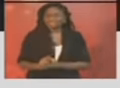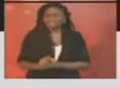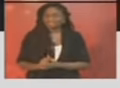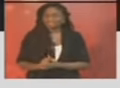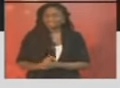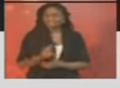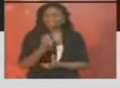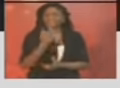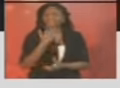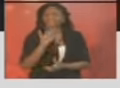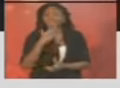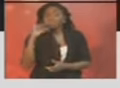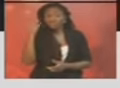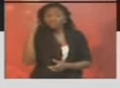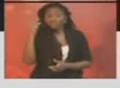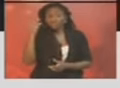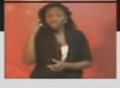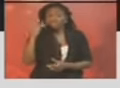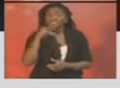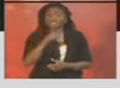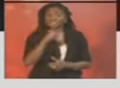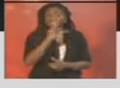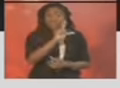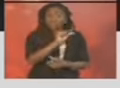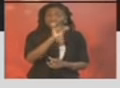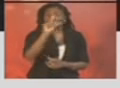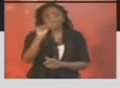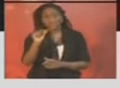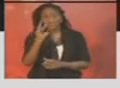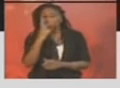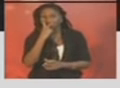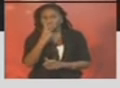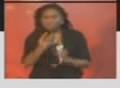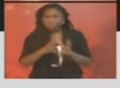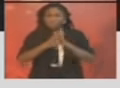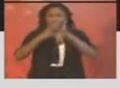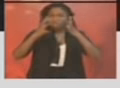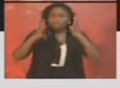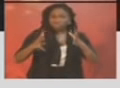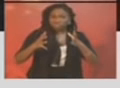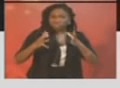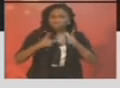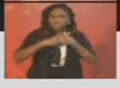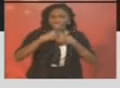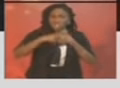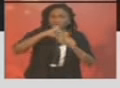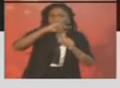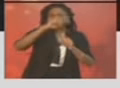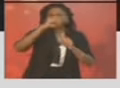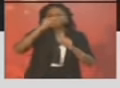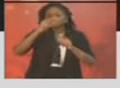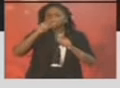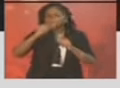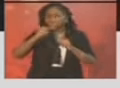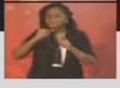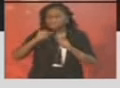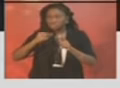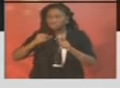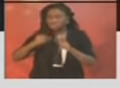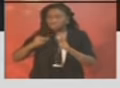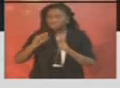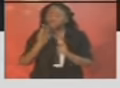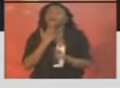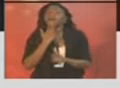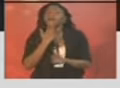the columns give you an idea of where the number of cases would have been. And the red bit at the end is really up to the middle of February,